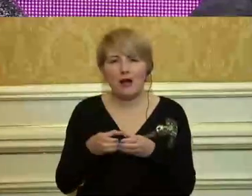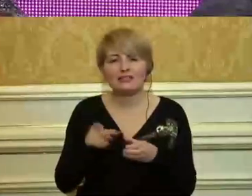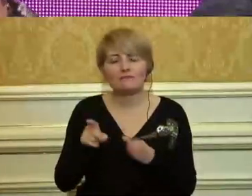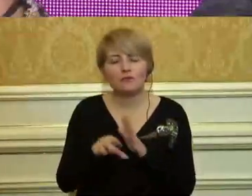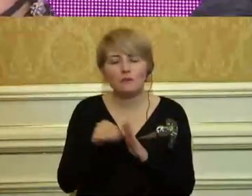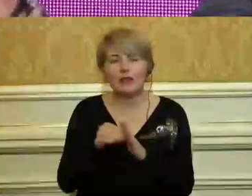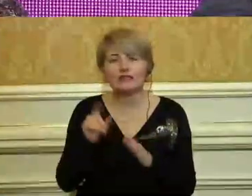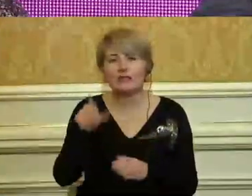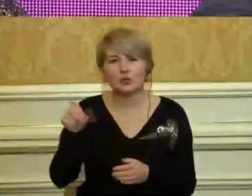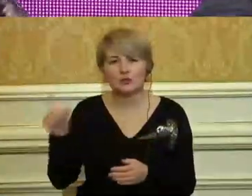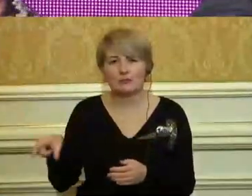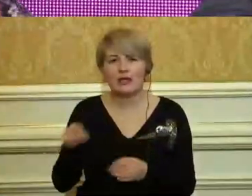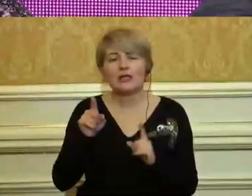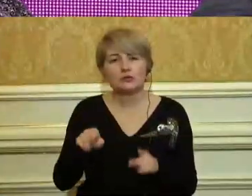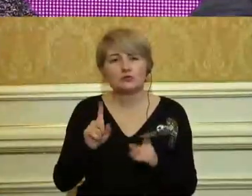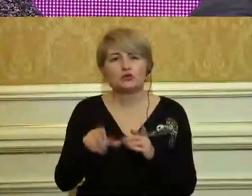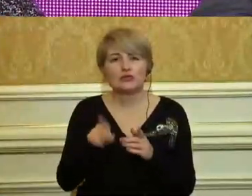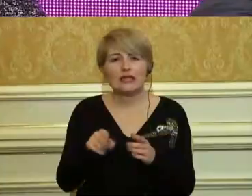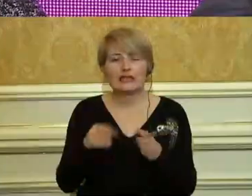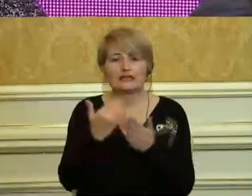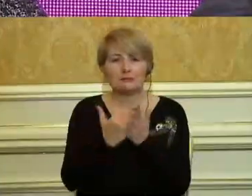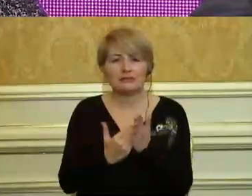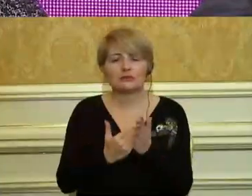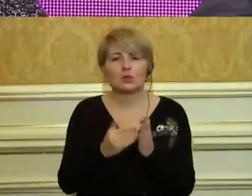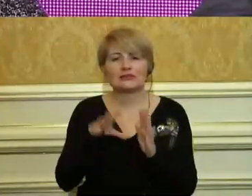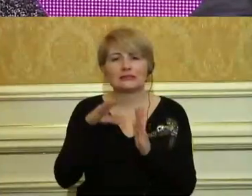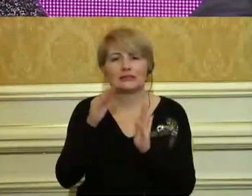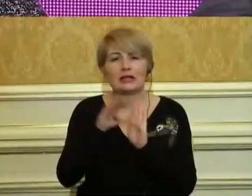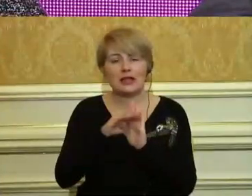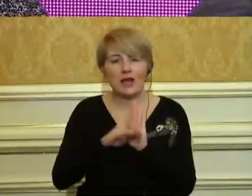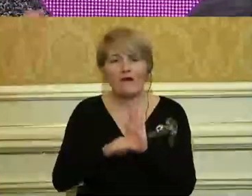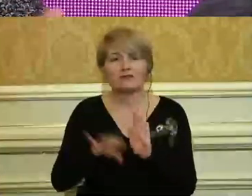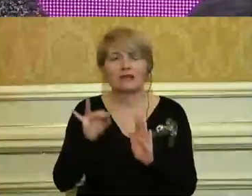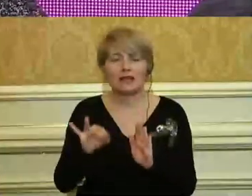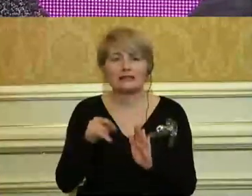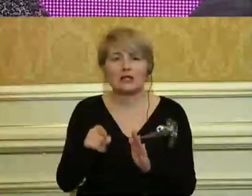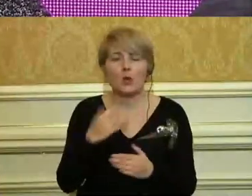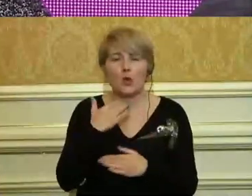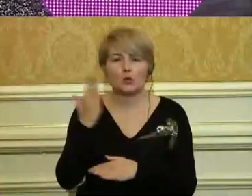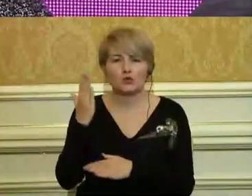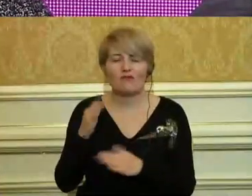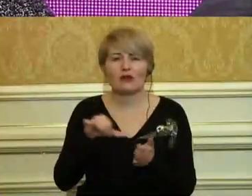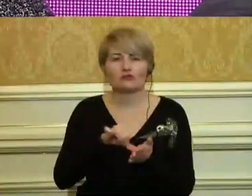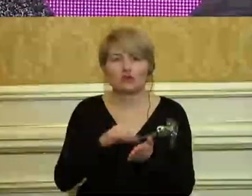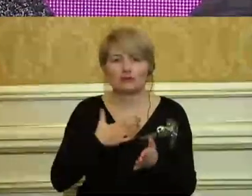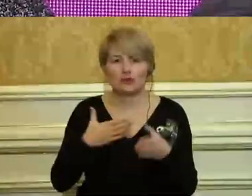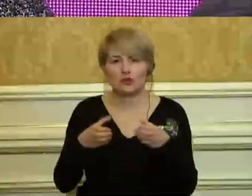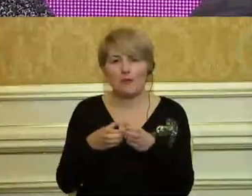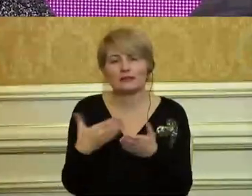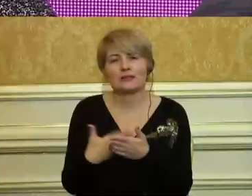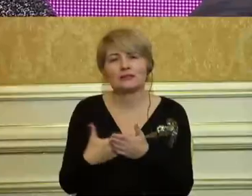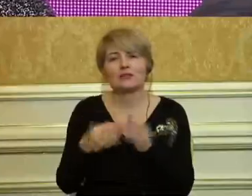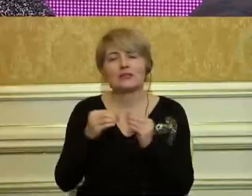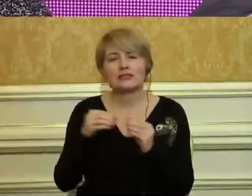list was composed, it was voting in the party. About 10,000 members of my party,